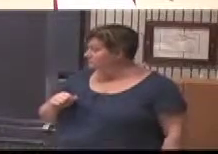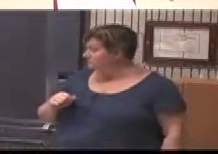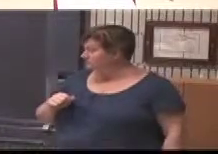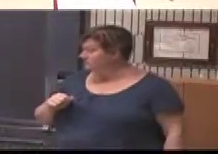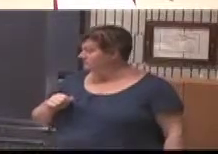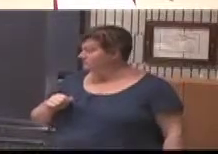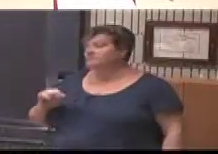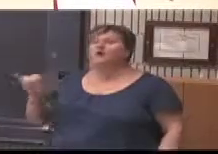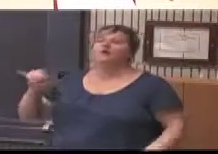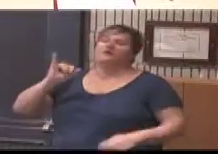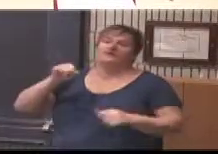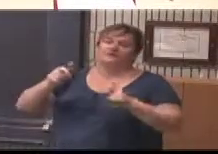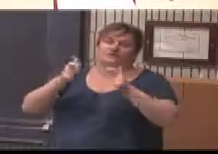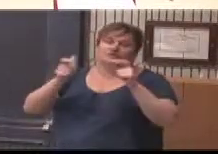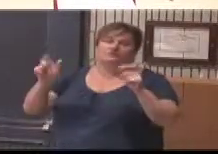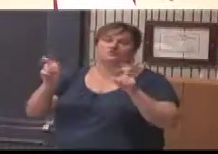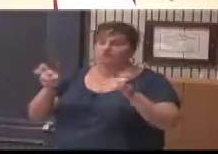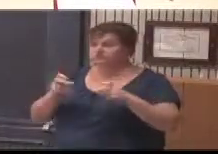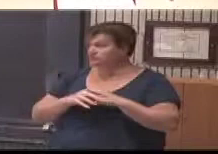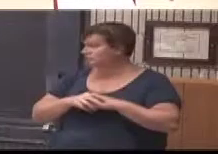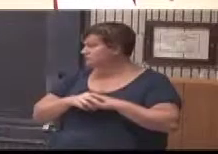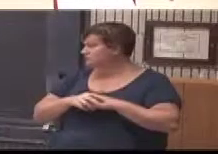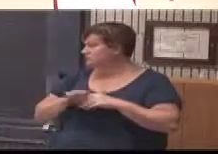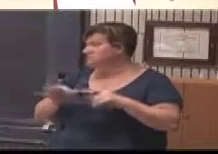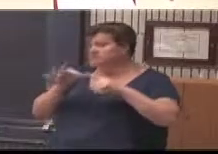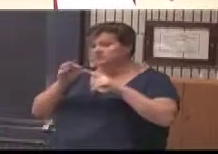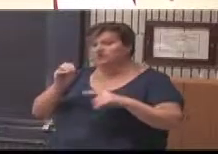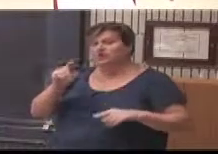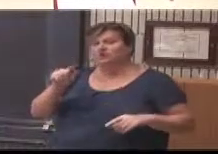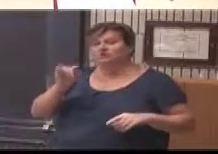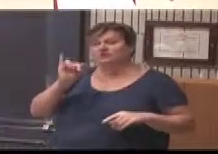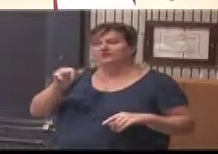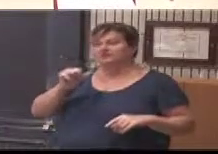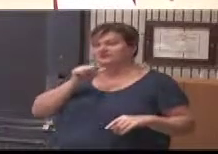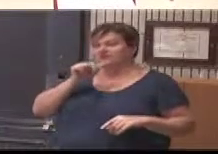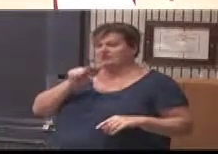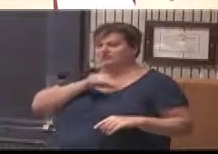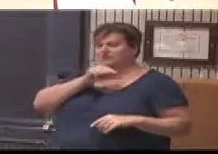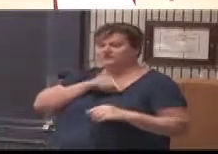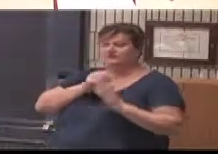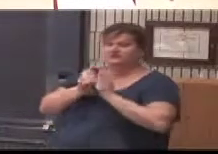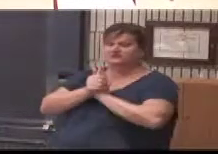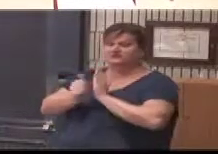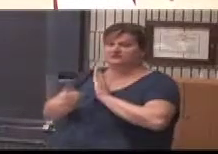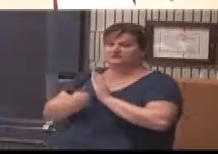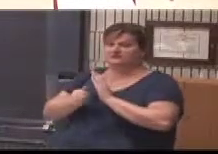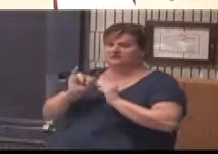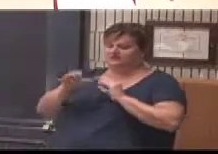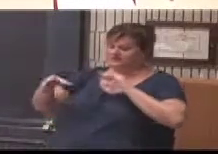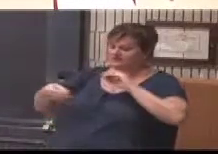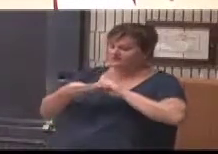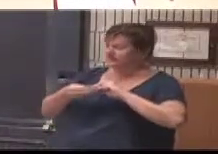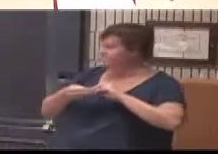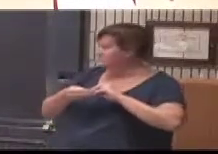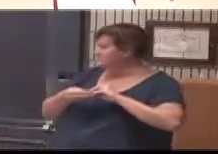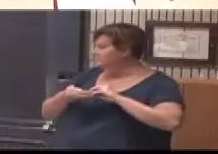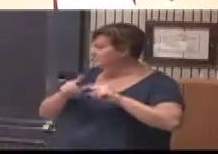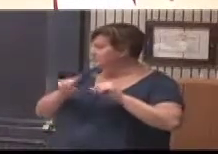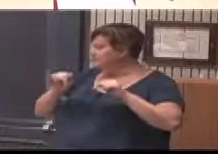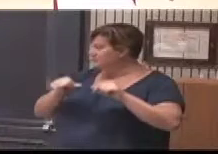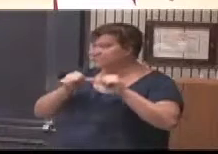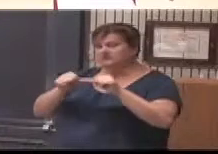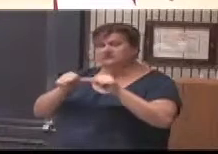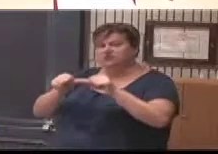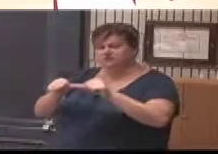That's a huge issue. Yeah, particularly for OT, because OT is not a qualifying skill. It's a supplementary, but you can continue on